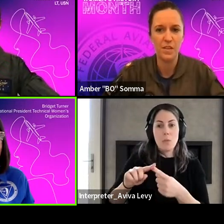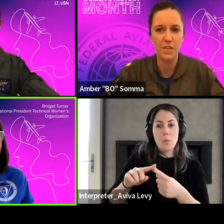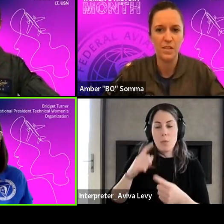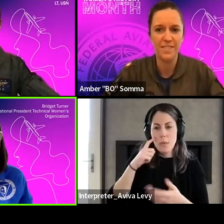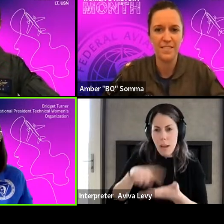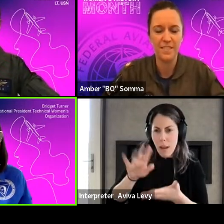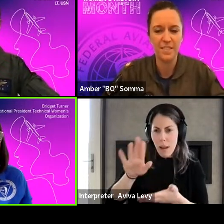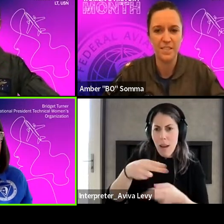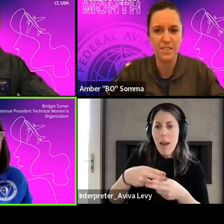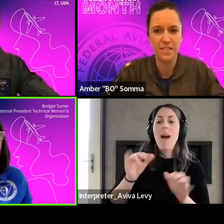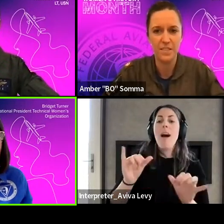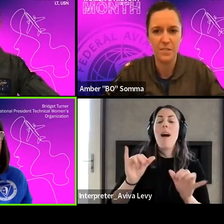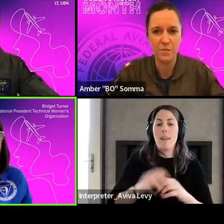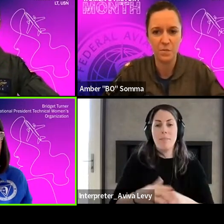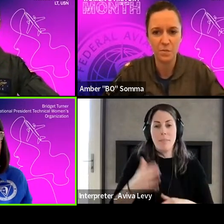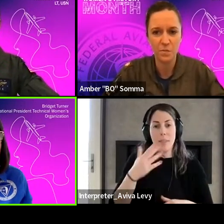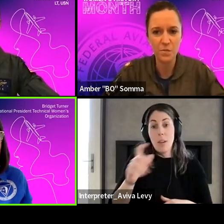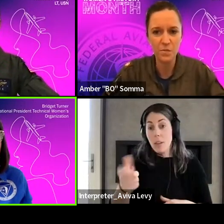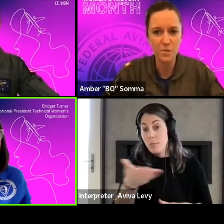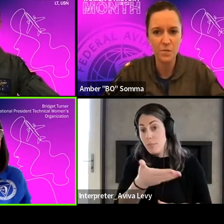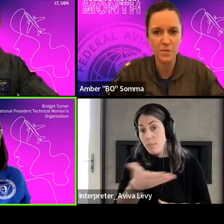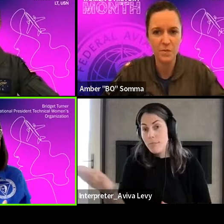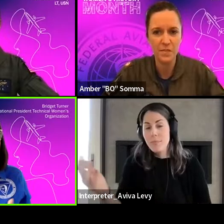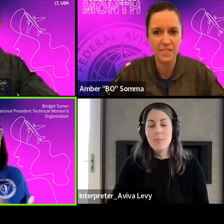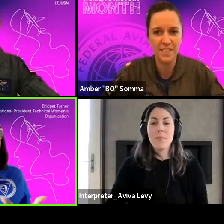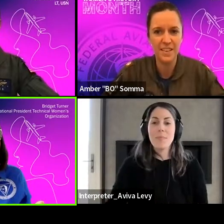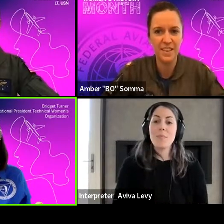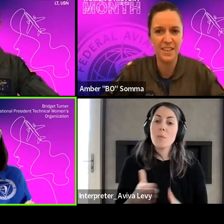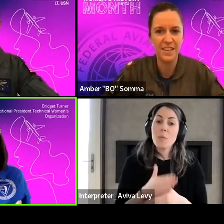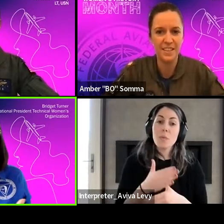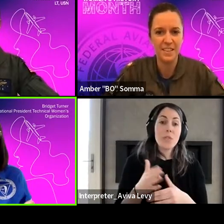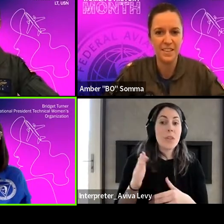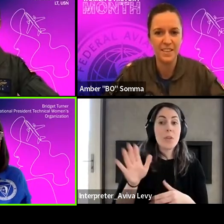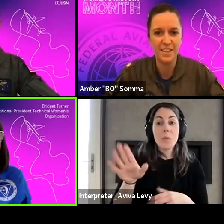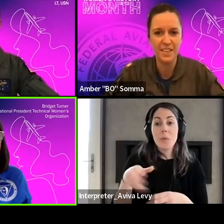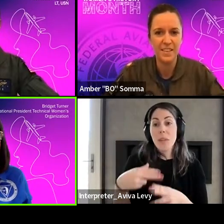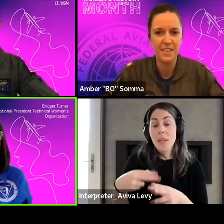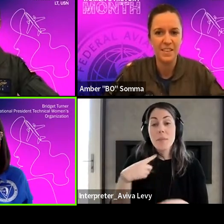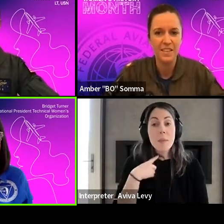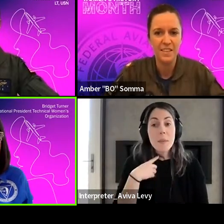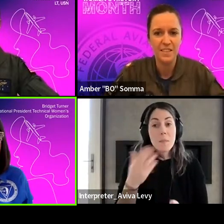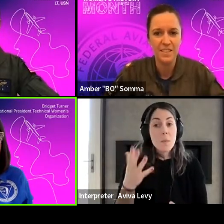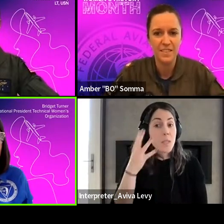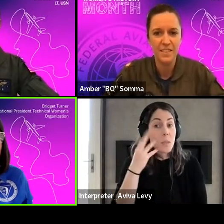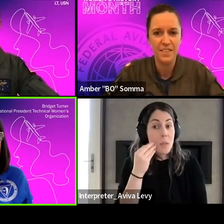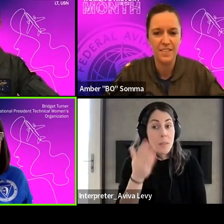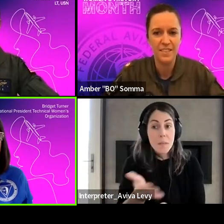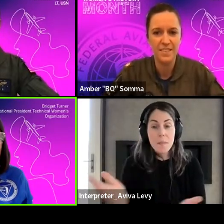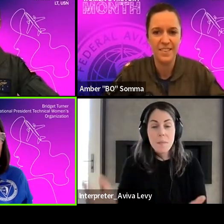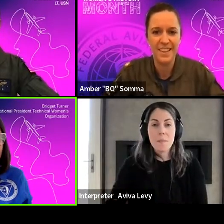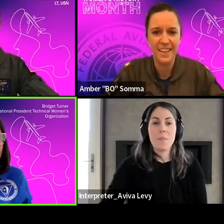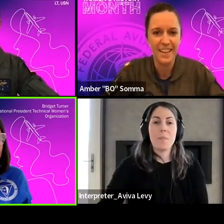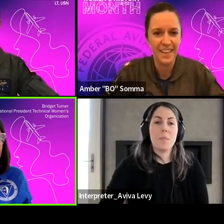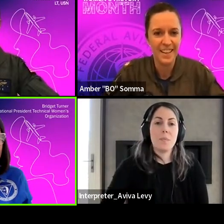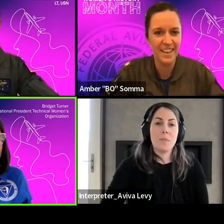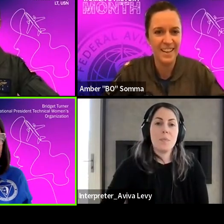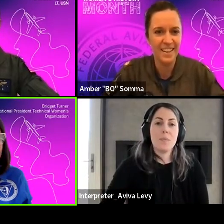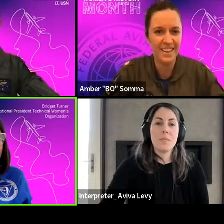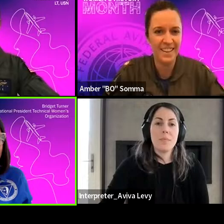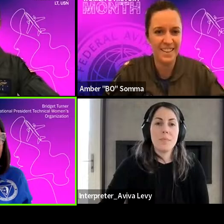that. Is anyone else would like to share anything about what their call names or the experience of a call name?